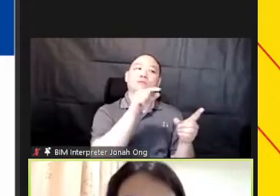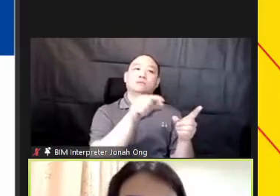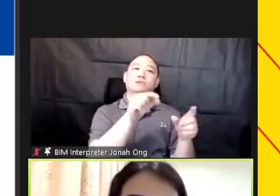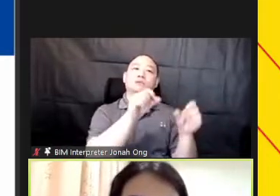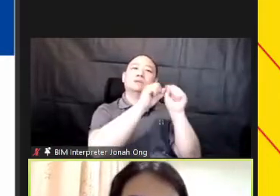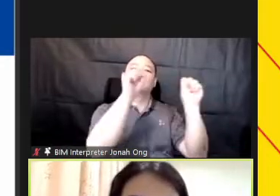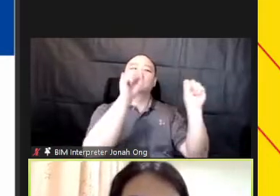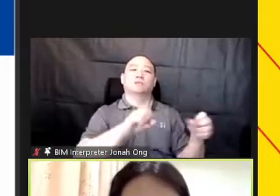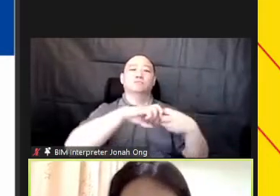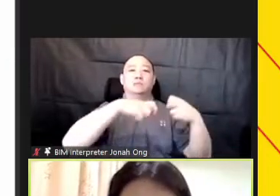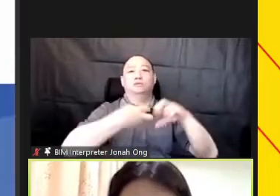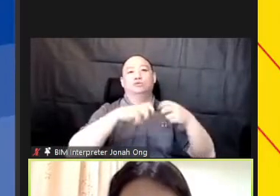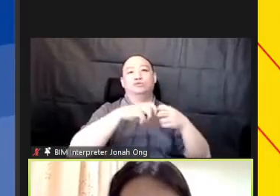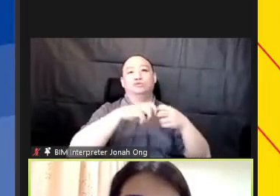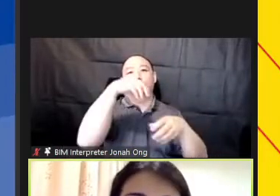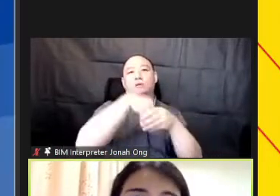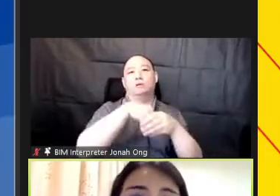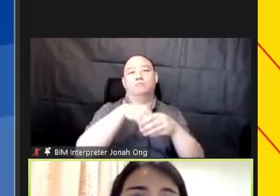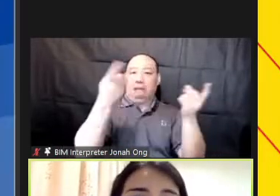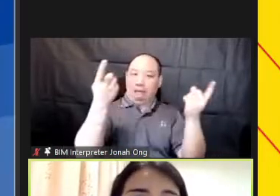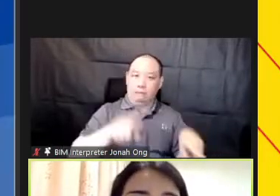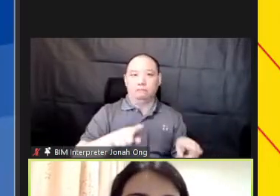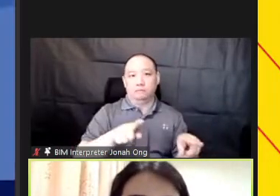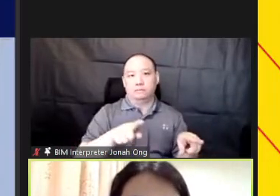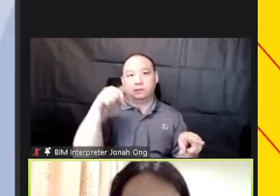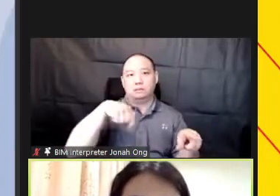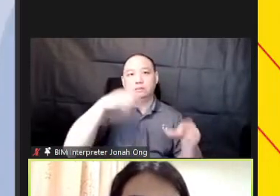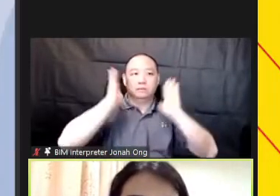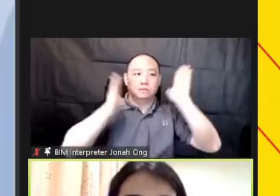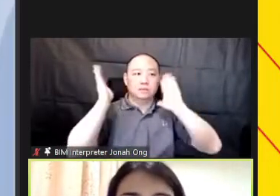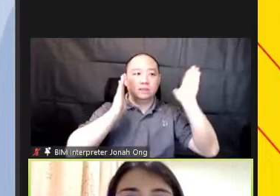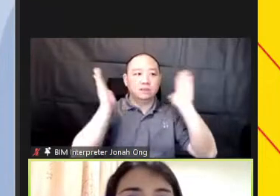our education system. So,